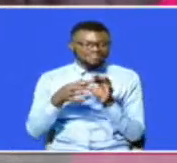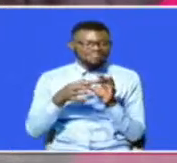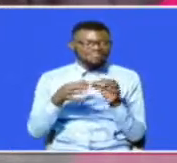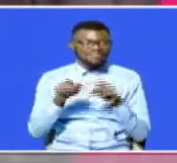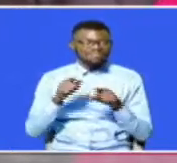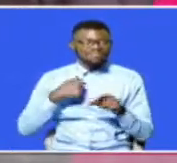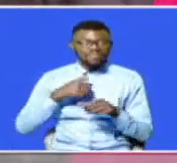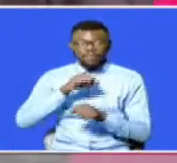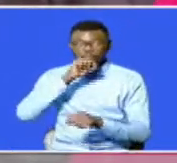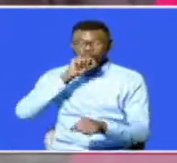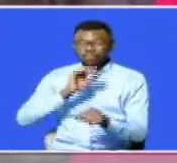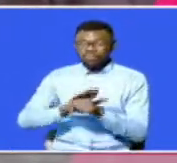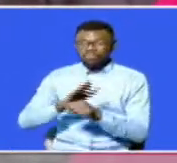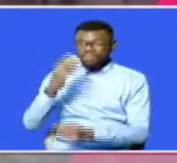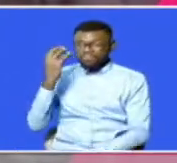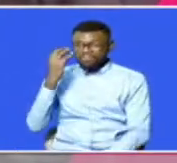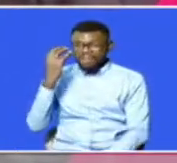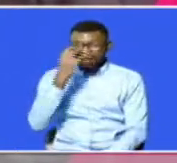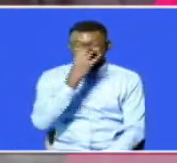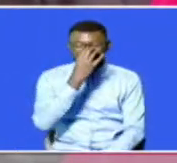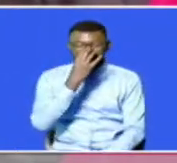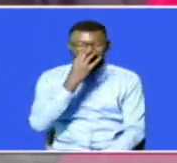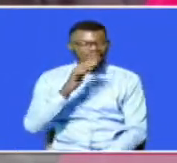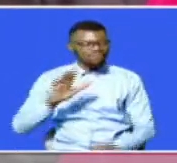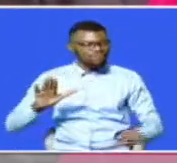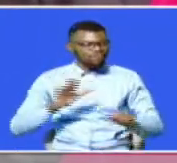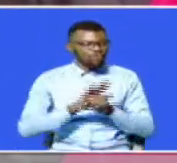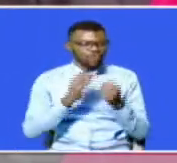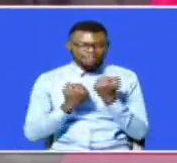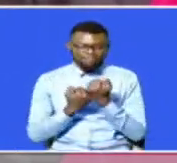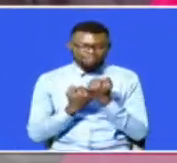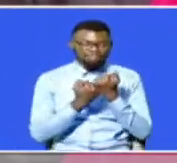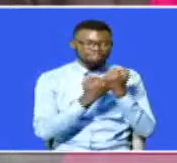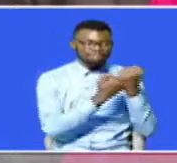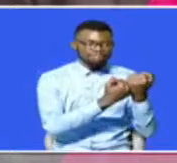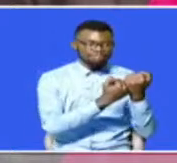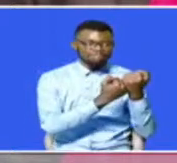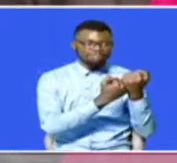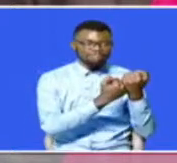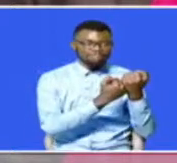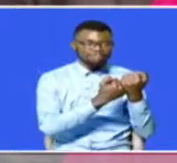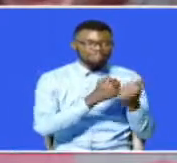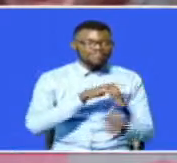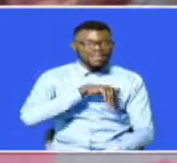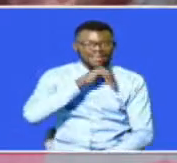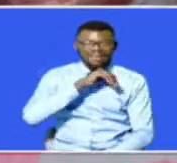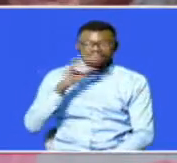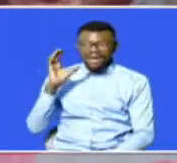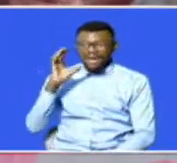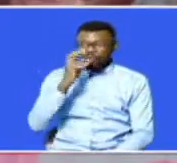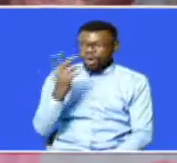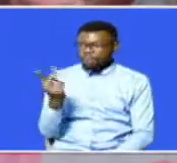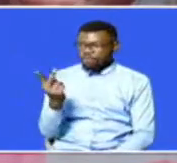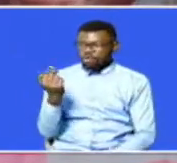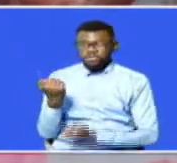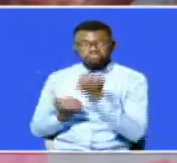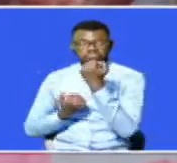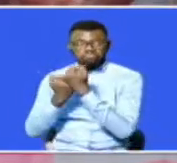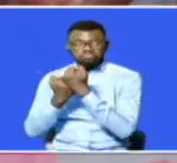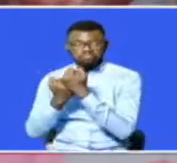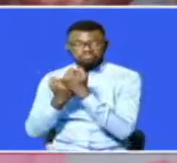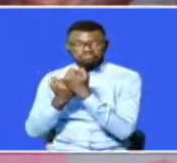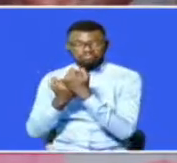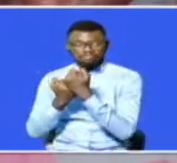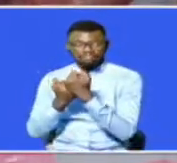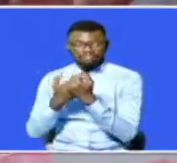my full and unequivocal support and that ticket of Raila Odinga, Martha Karua. I want to confirm to you